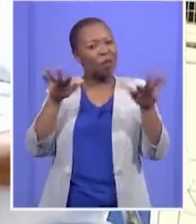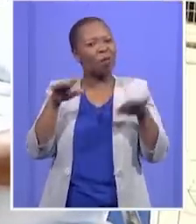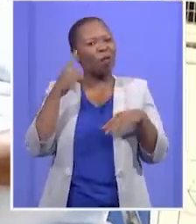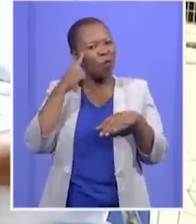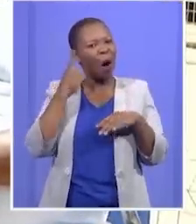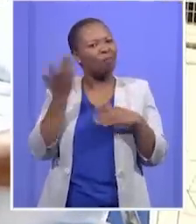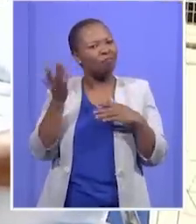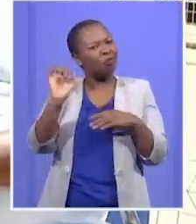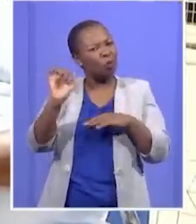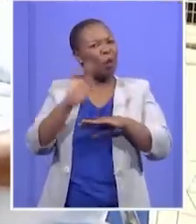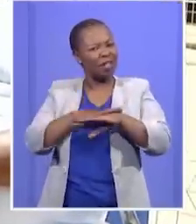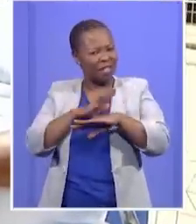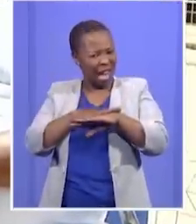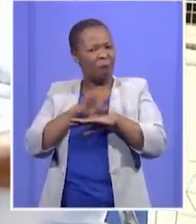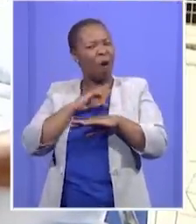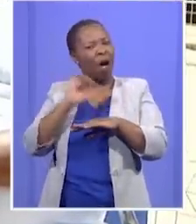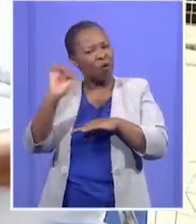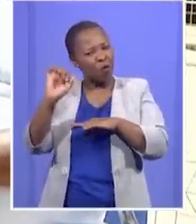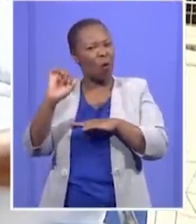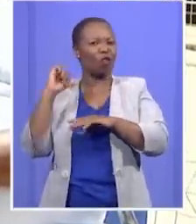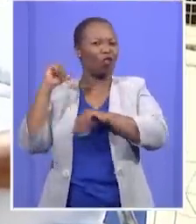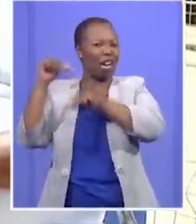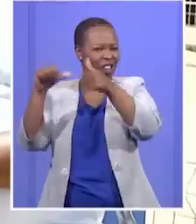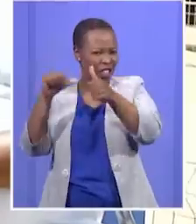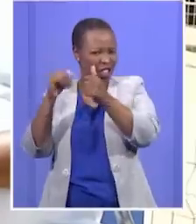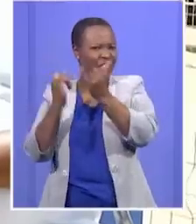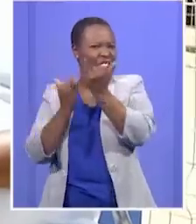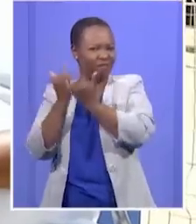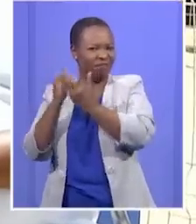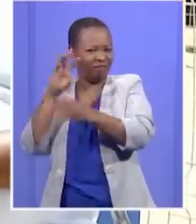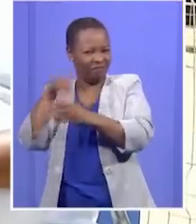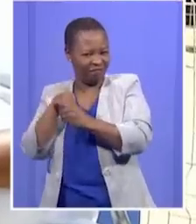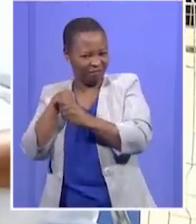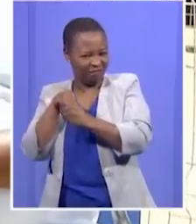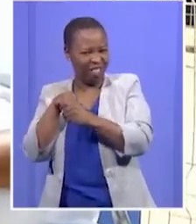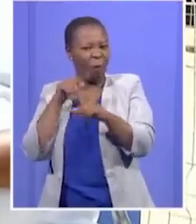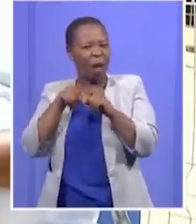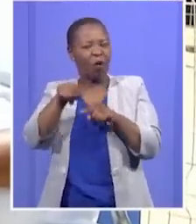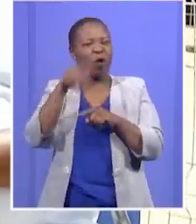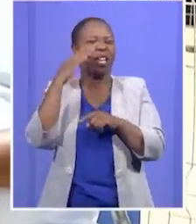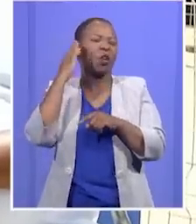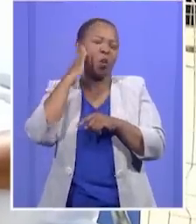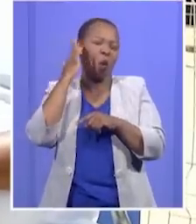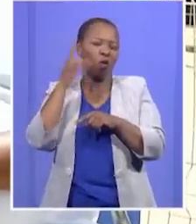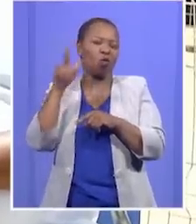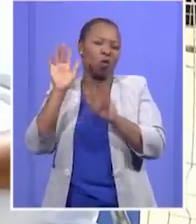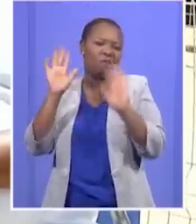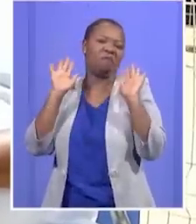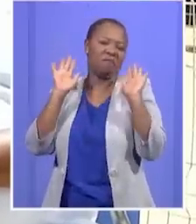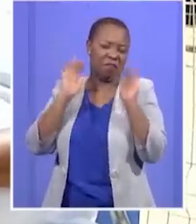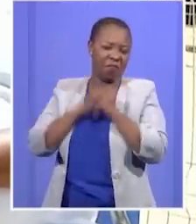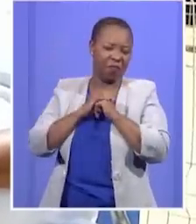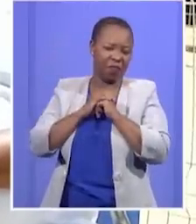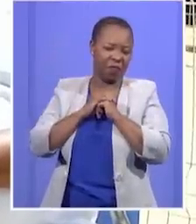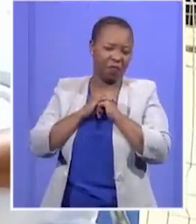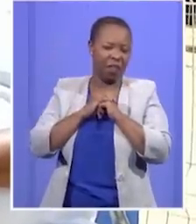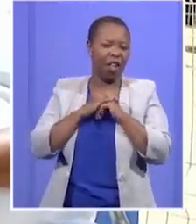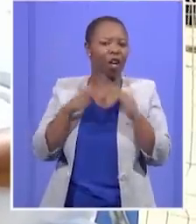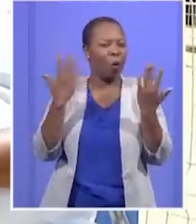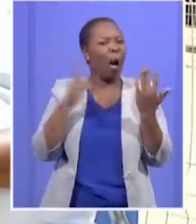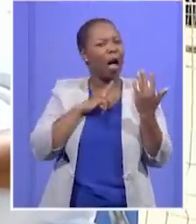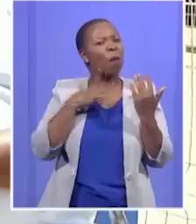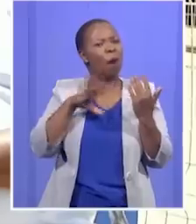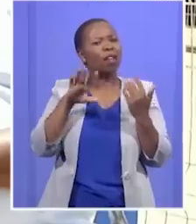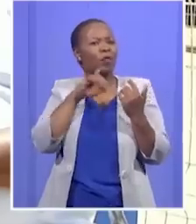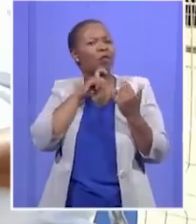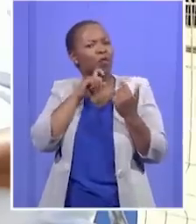as your generation that is contesting, but of course we know that you left. We would then want to use the kind of expertise